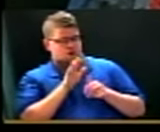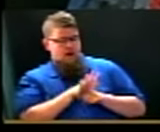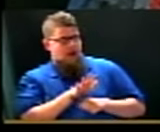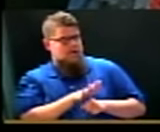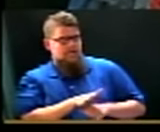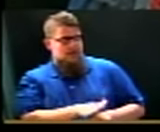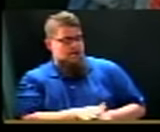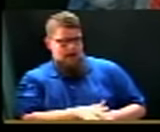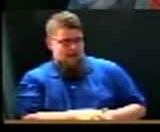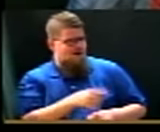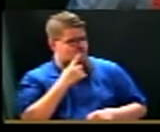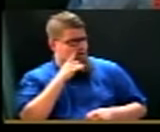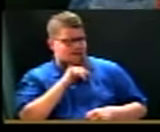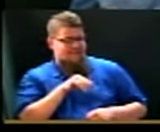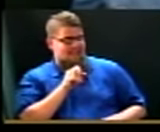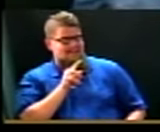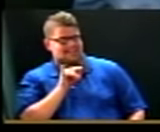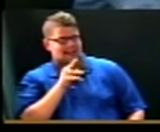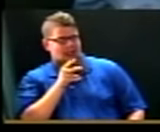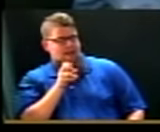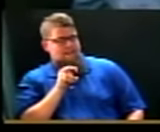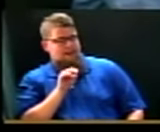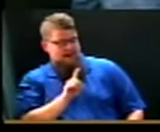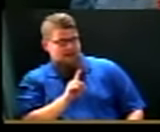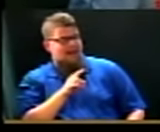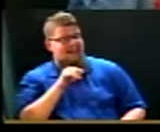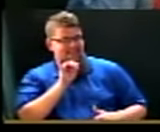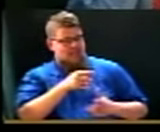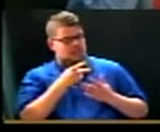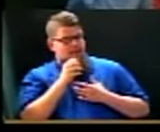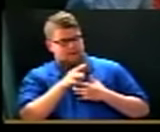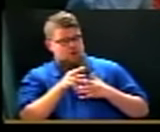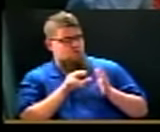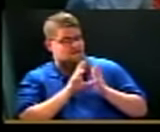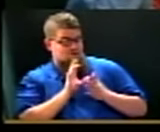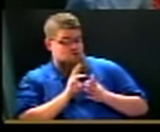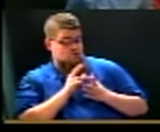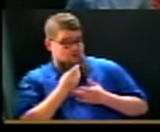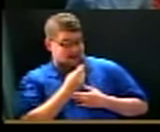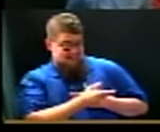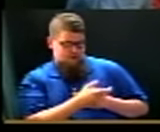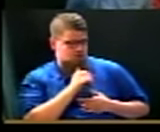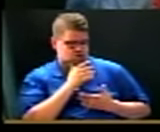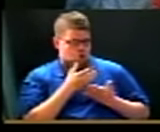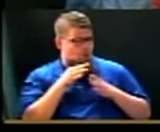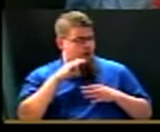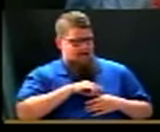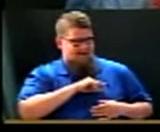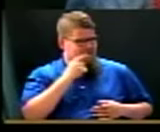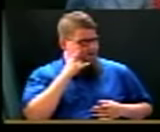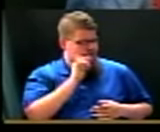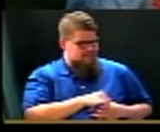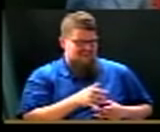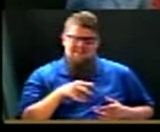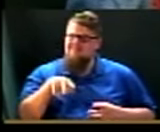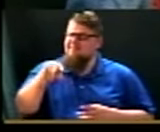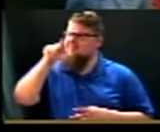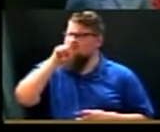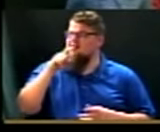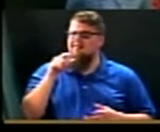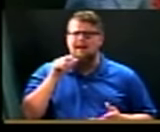portfolios to get the stipend that the peer reviewers were being paid. So I have some real concerns